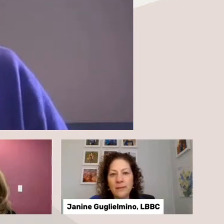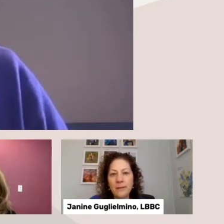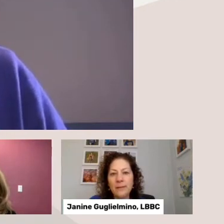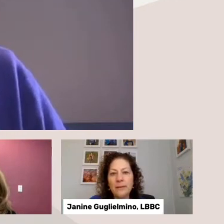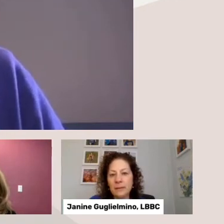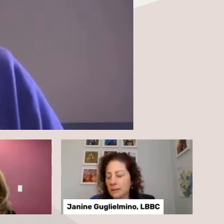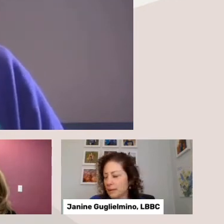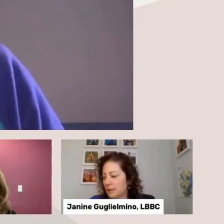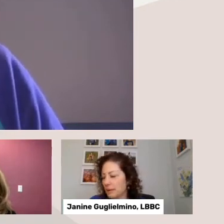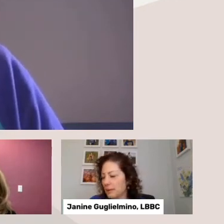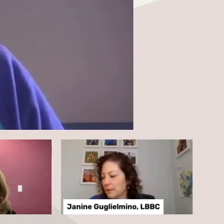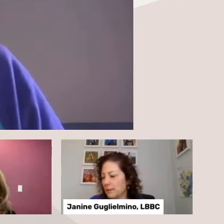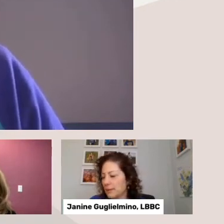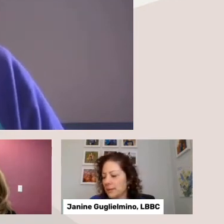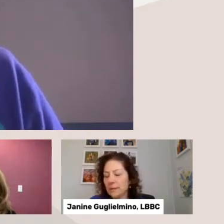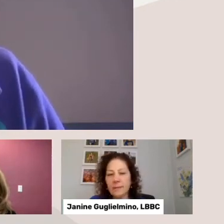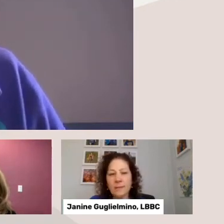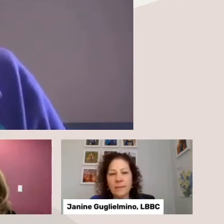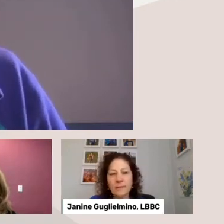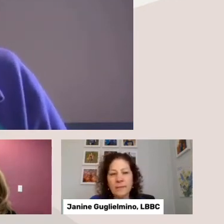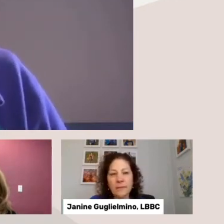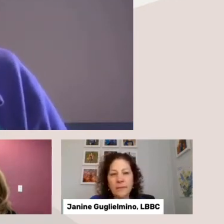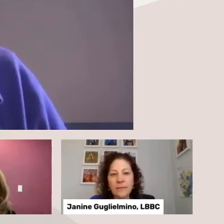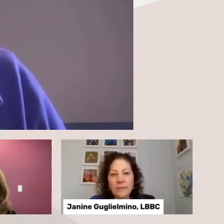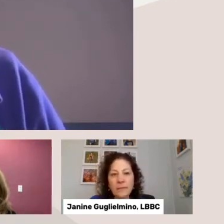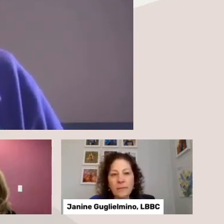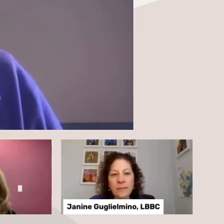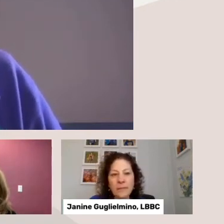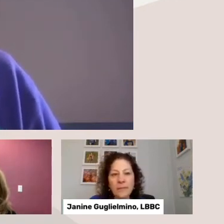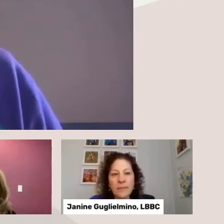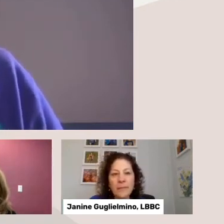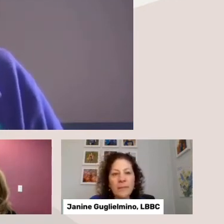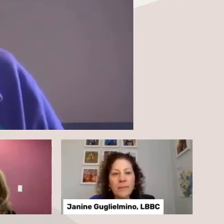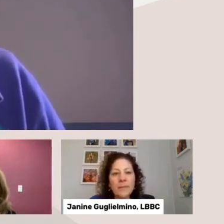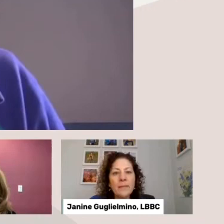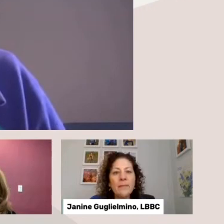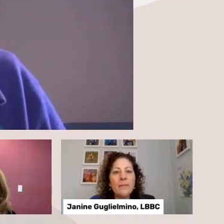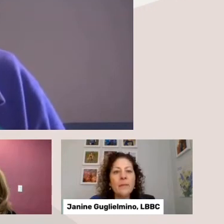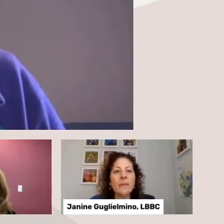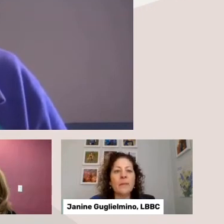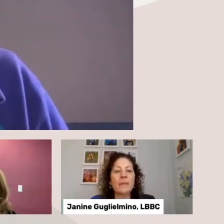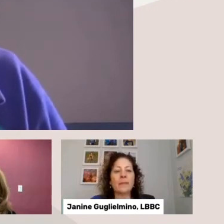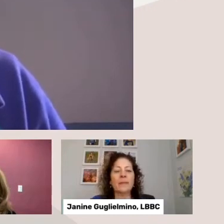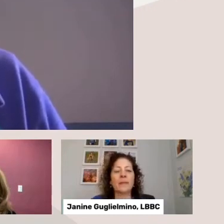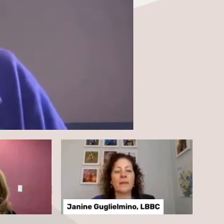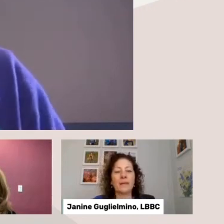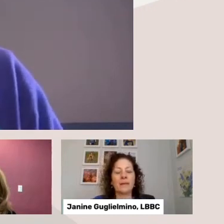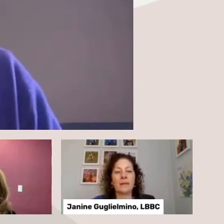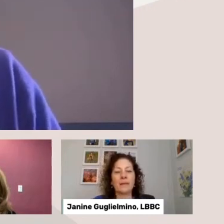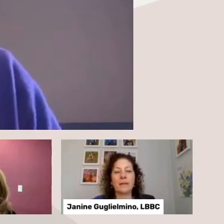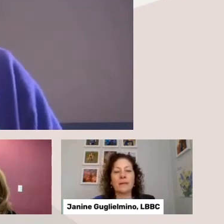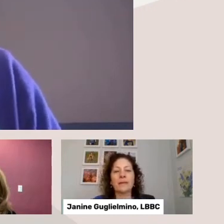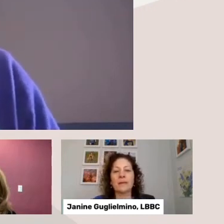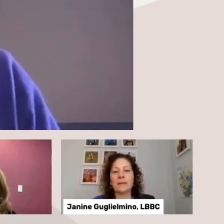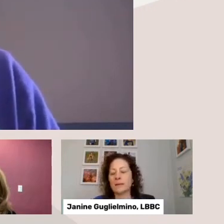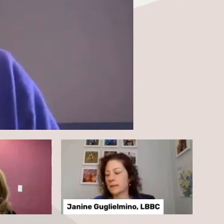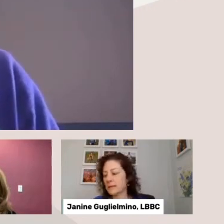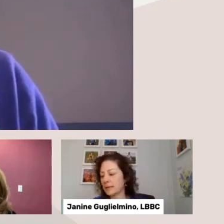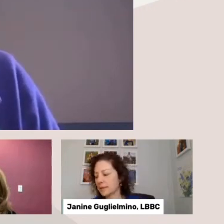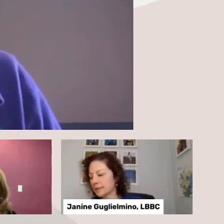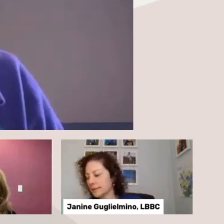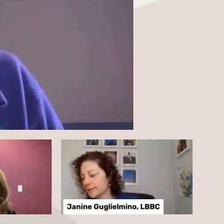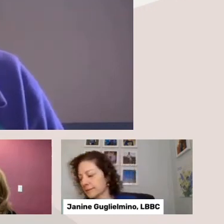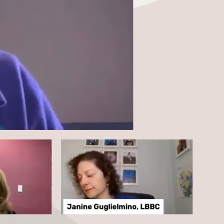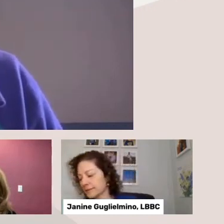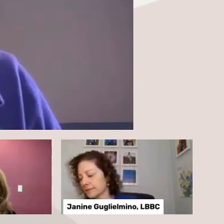compassionate use programs, where when a drug has not really been approved yet, but the data is really good and we're waiting for the FDA, the drug